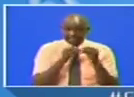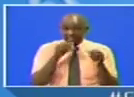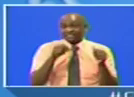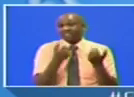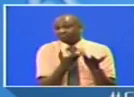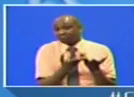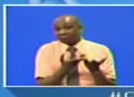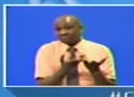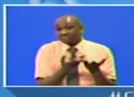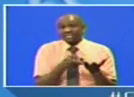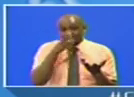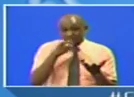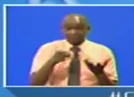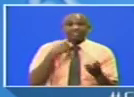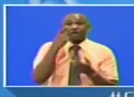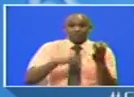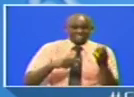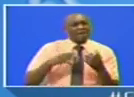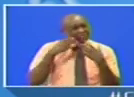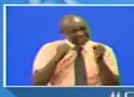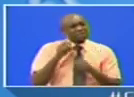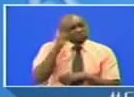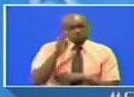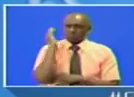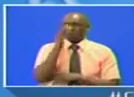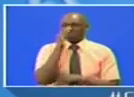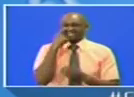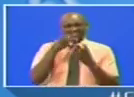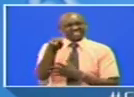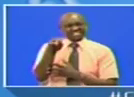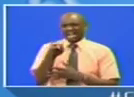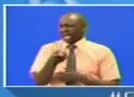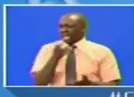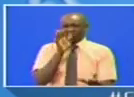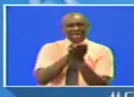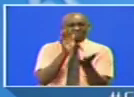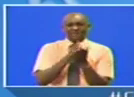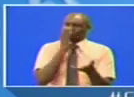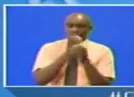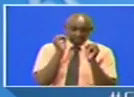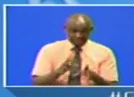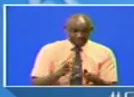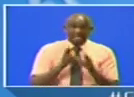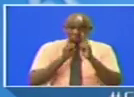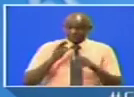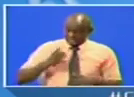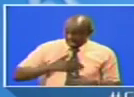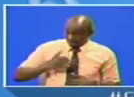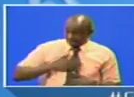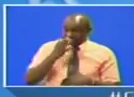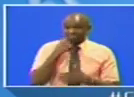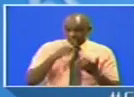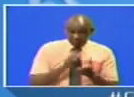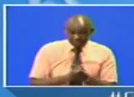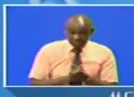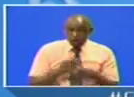the recent State of the Nation address by President Uhuru Kenyatta as mere propaganda. And as our political affairs editor now reports,